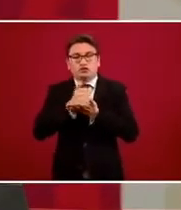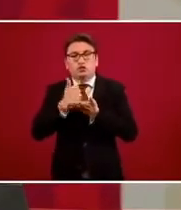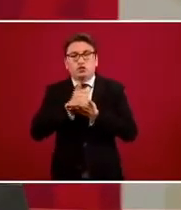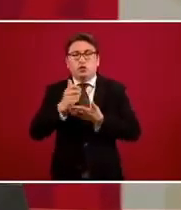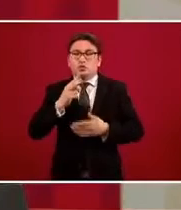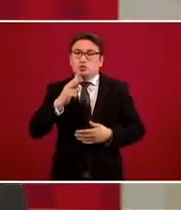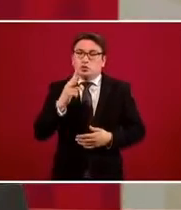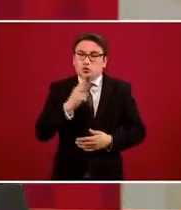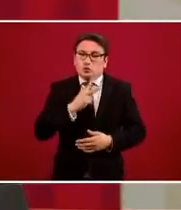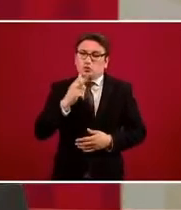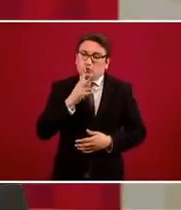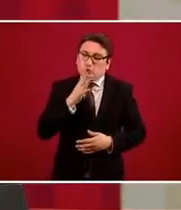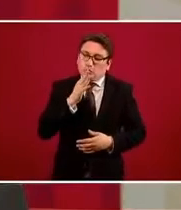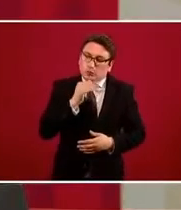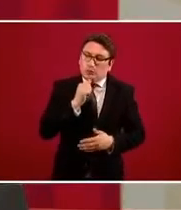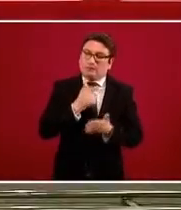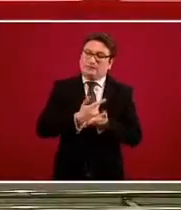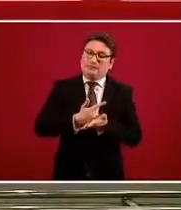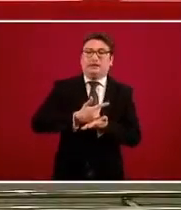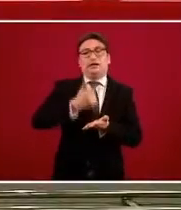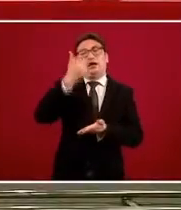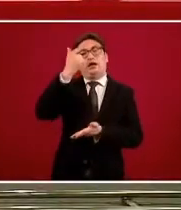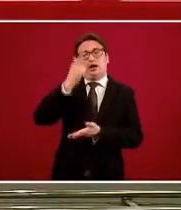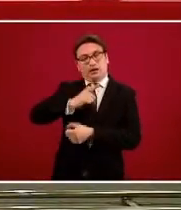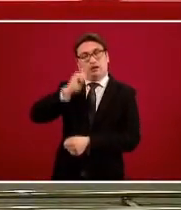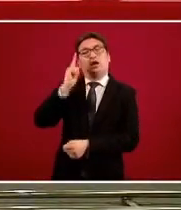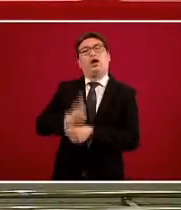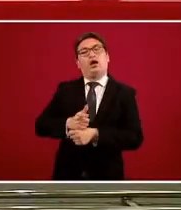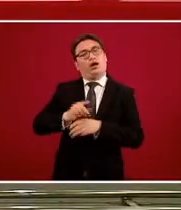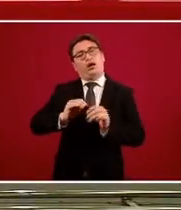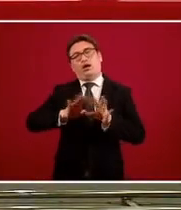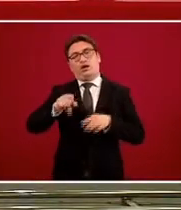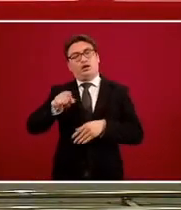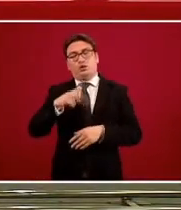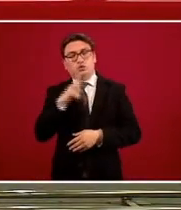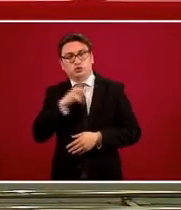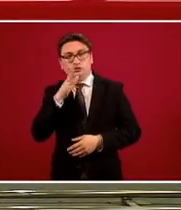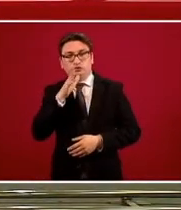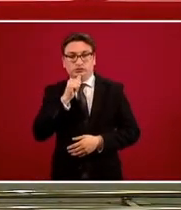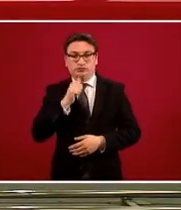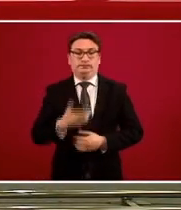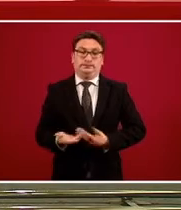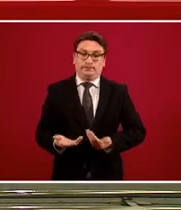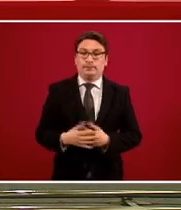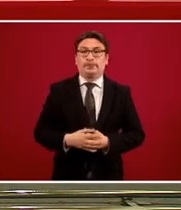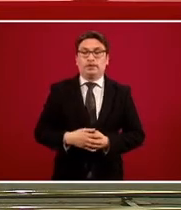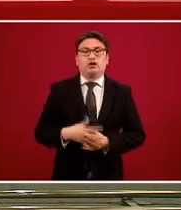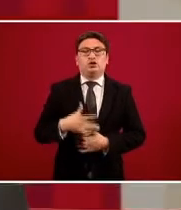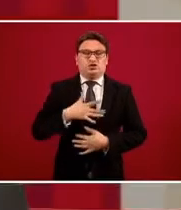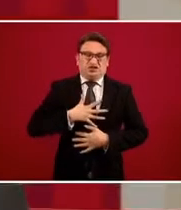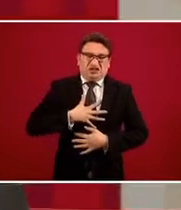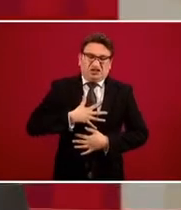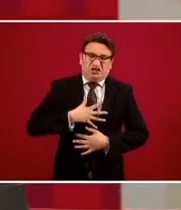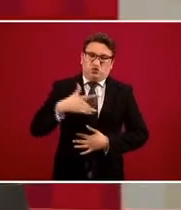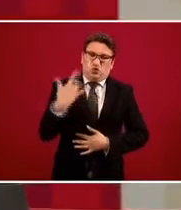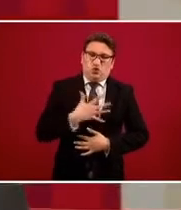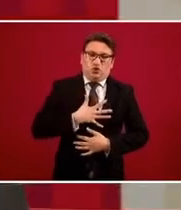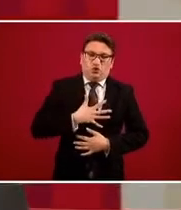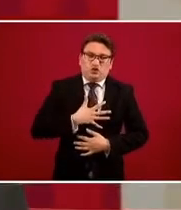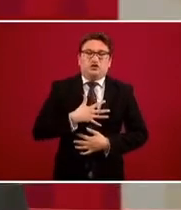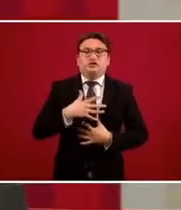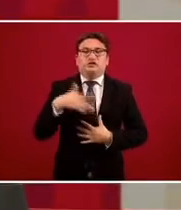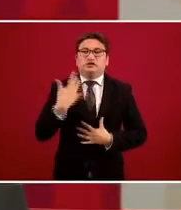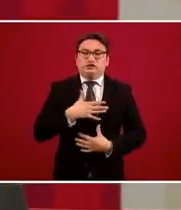Also, if your skin looks purple or bluish, that is a severe